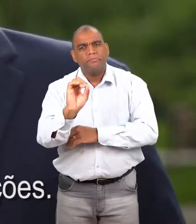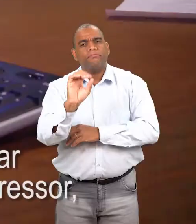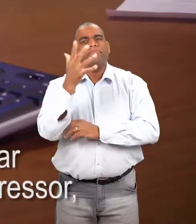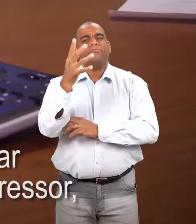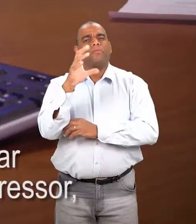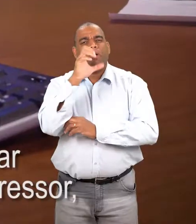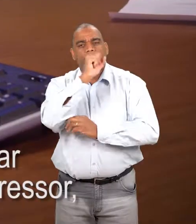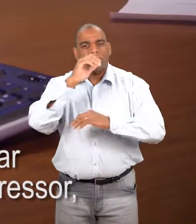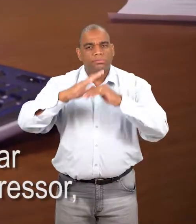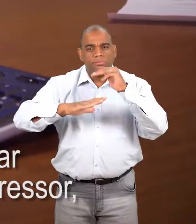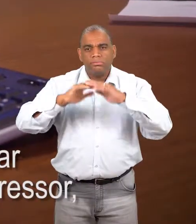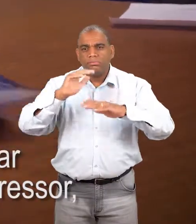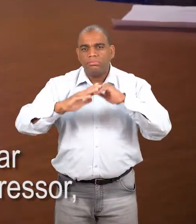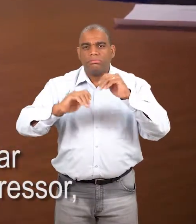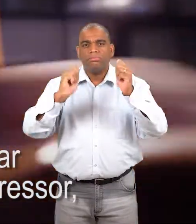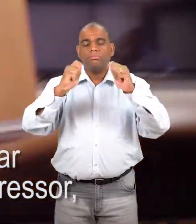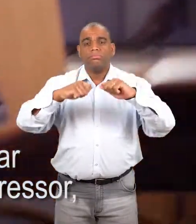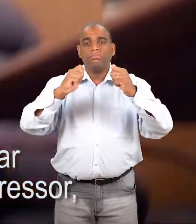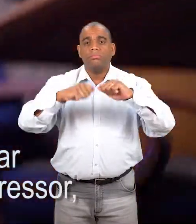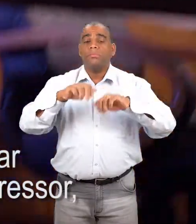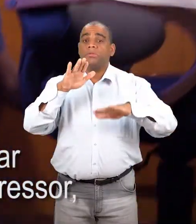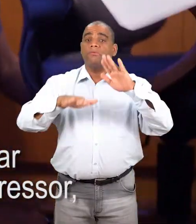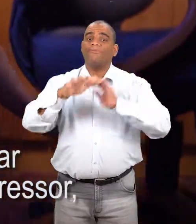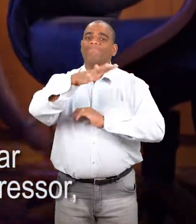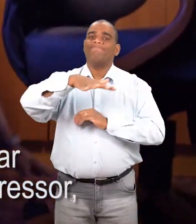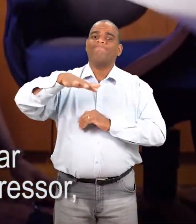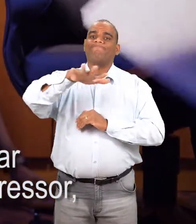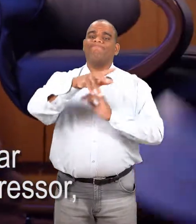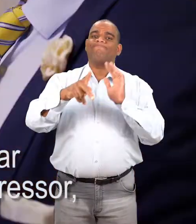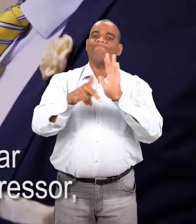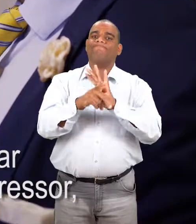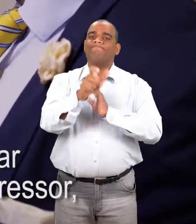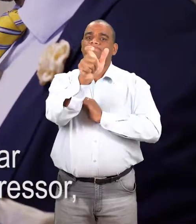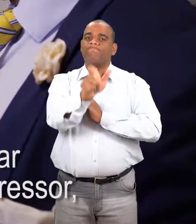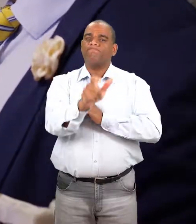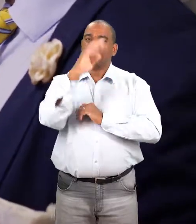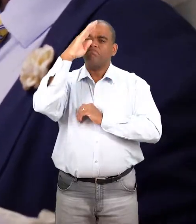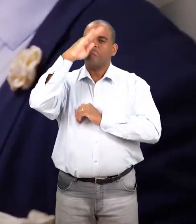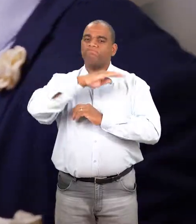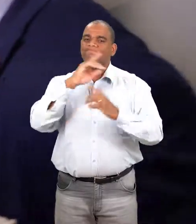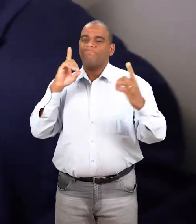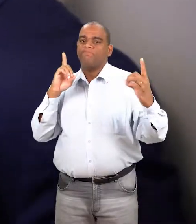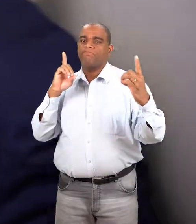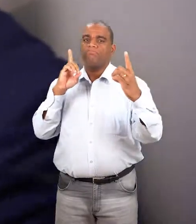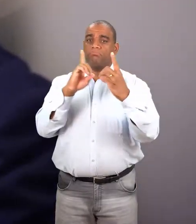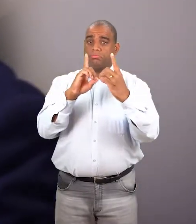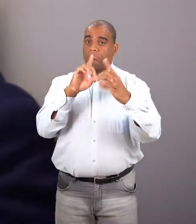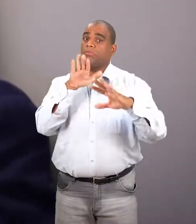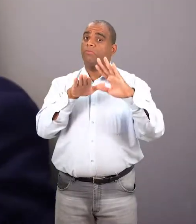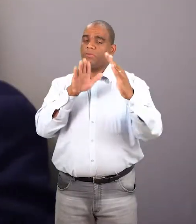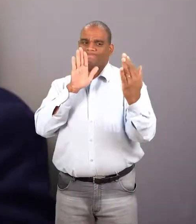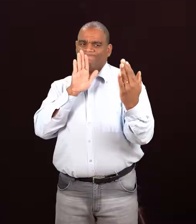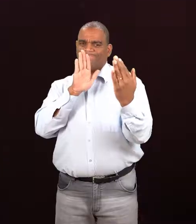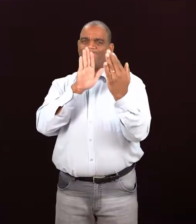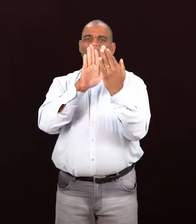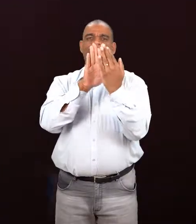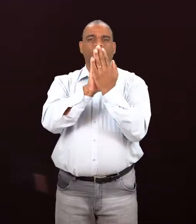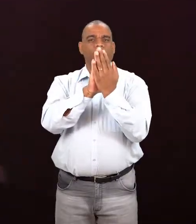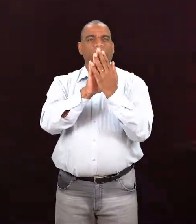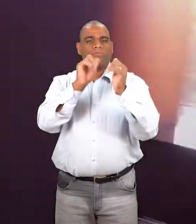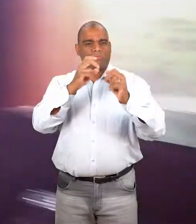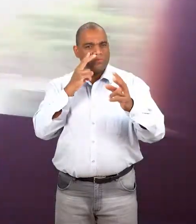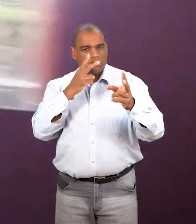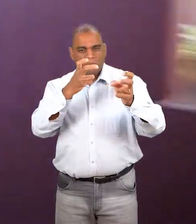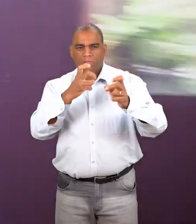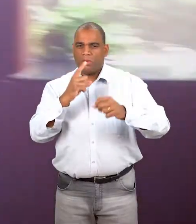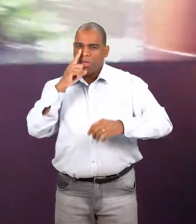accordingly. Unfortunately, you may find yourself in the same room or location as the threat, maybe even face-to-face. You have to